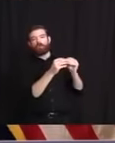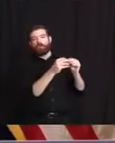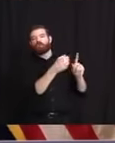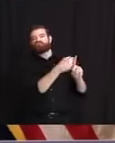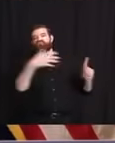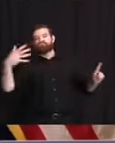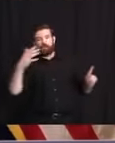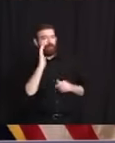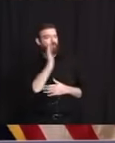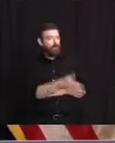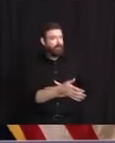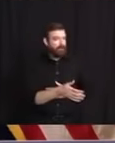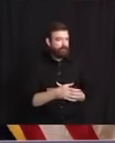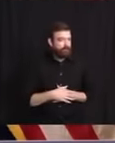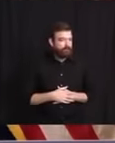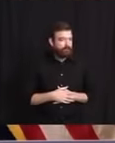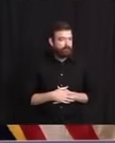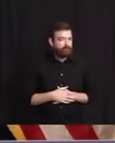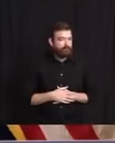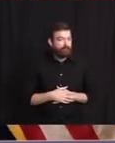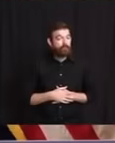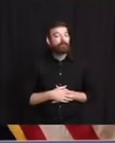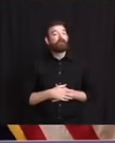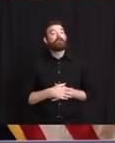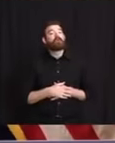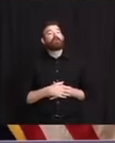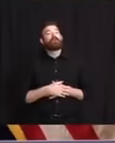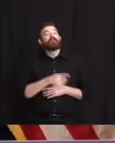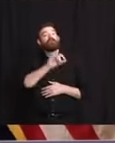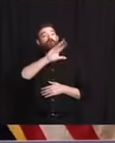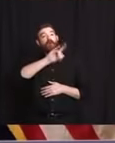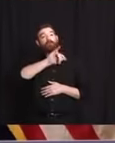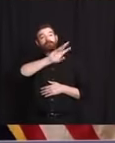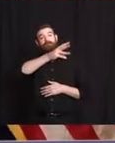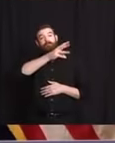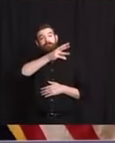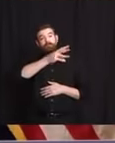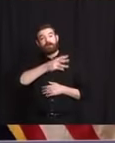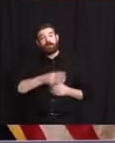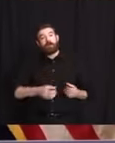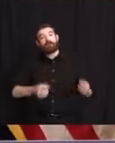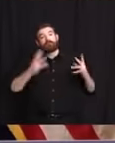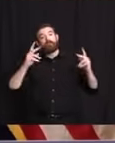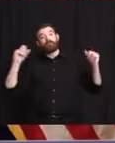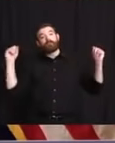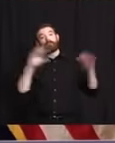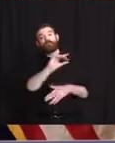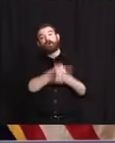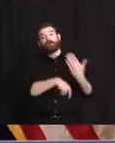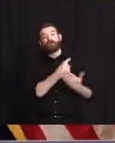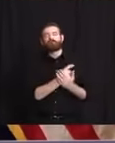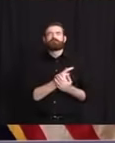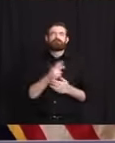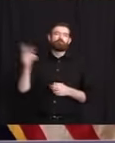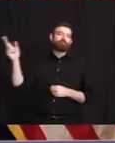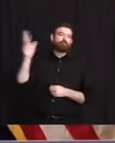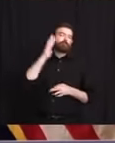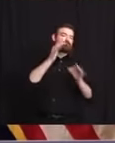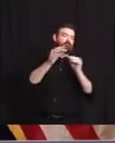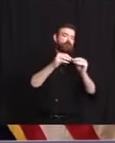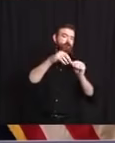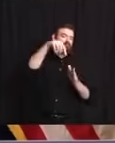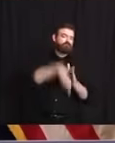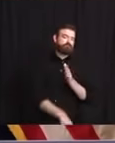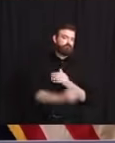looking at on July 6th in terms of the amount of folks who can gather? And so bear with us on that. Listen, I've said this, we